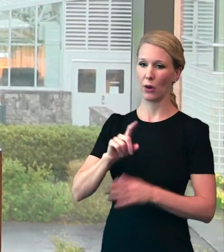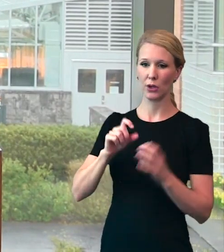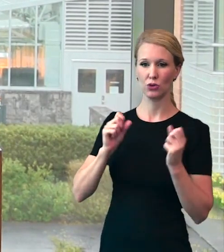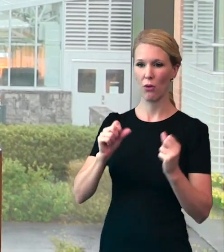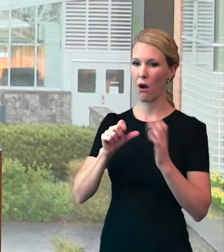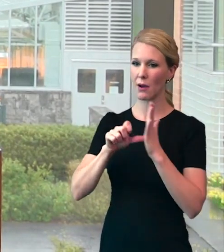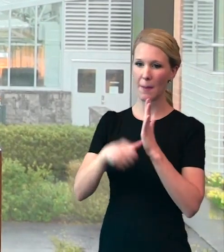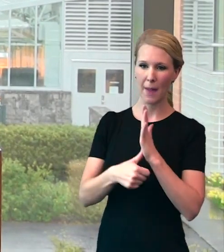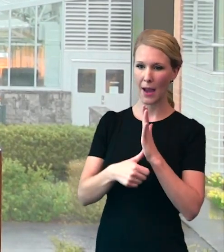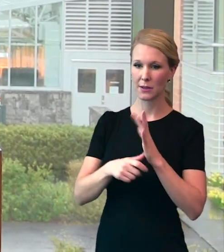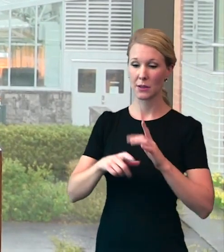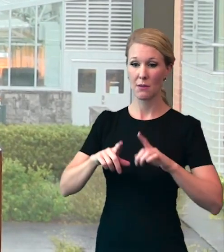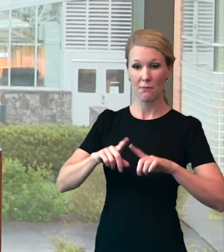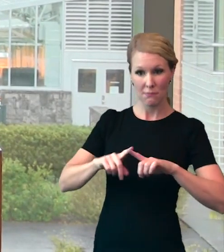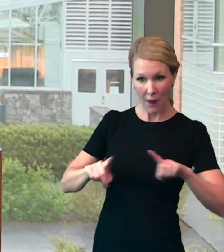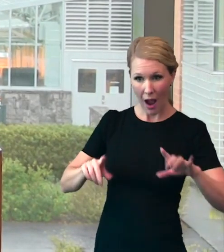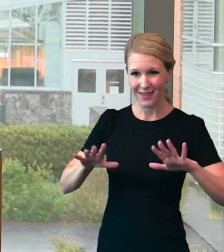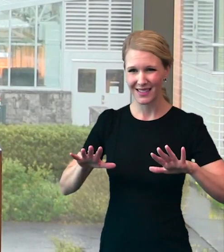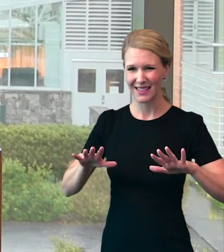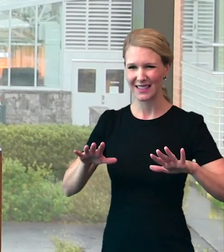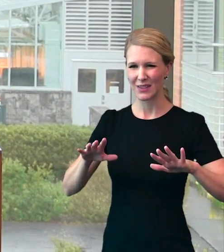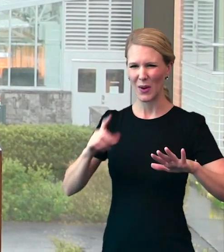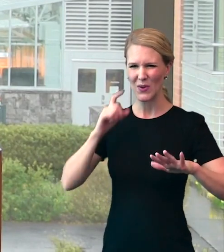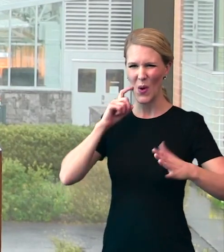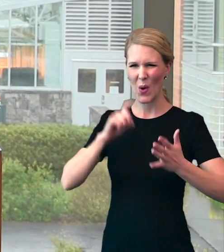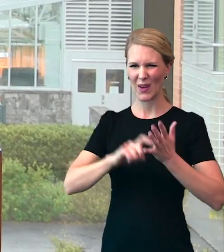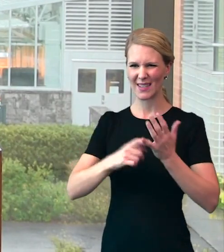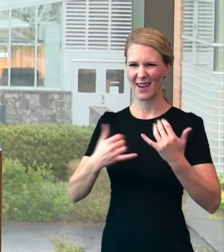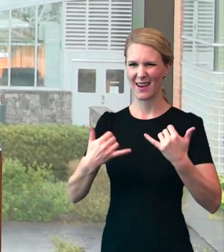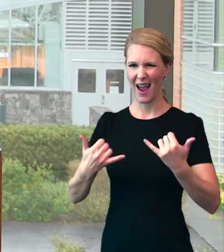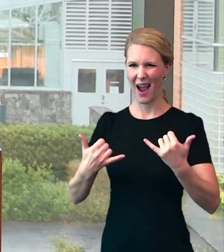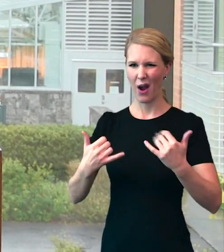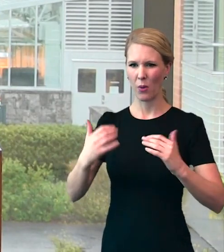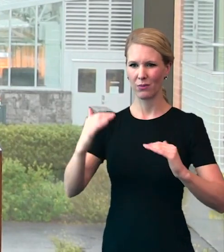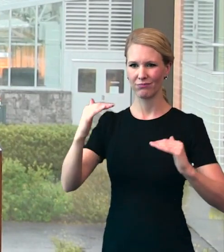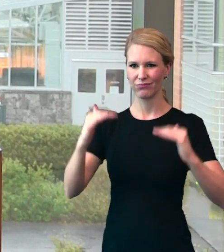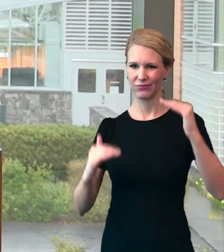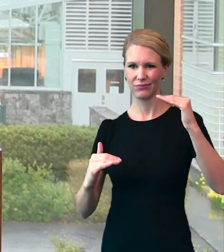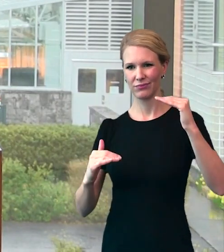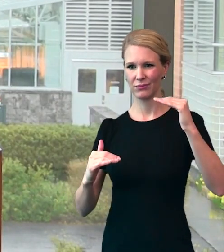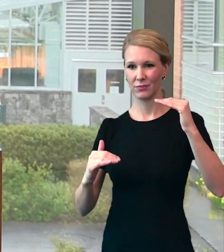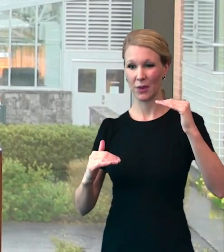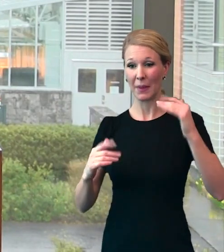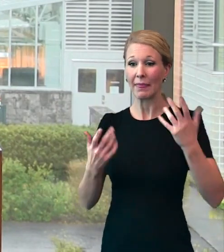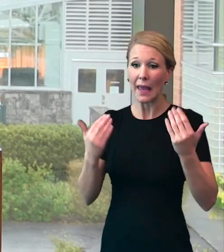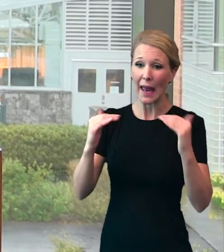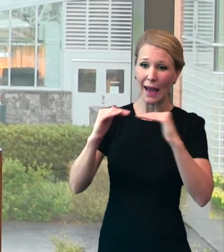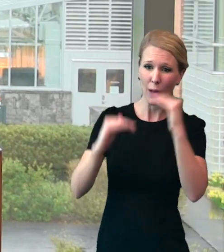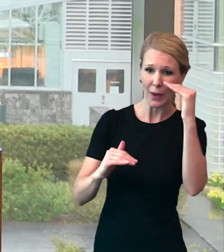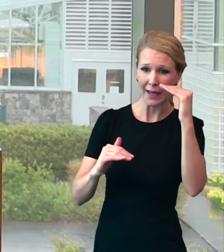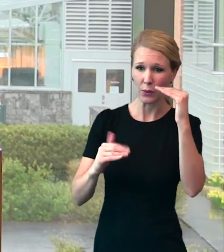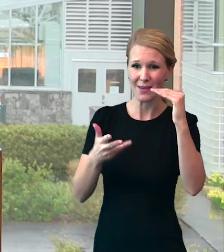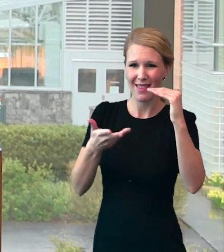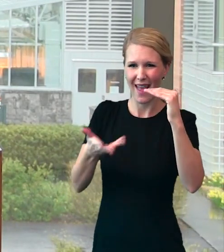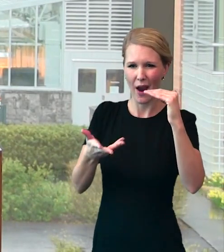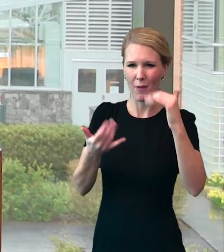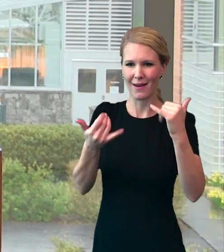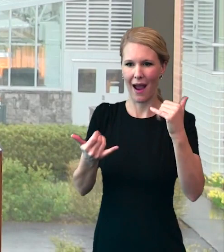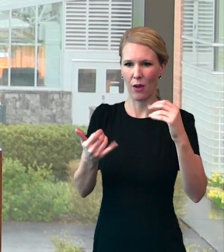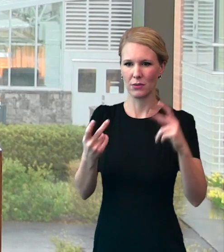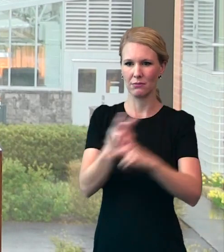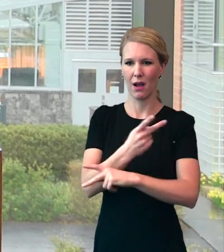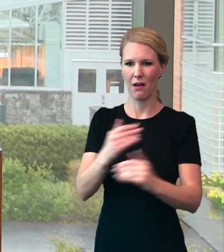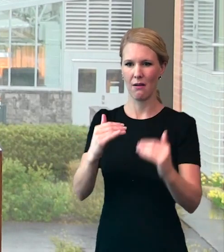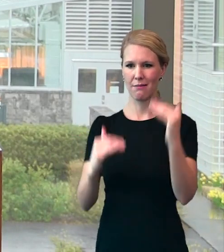has exacerbated the inequities that were already present in our country and on our campuses.